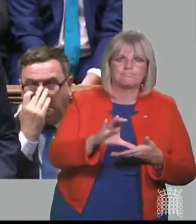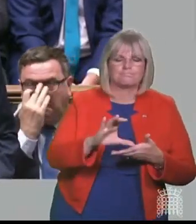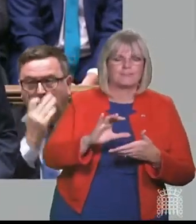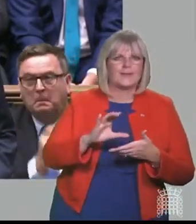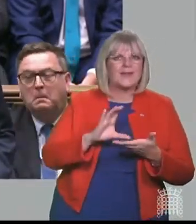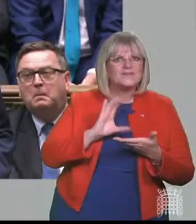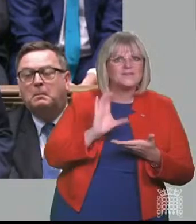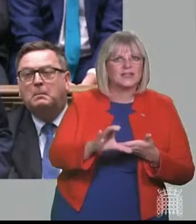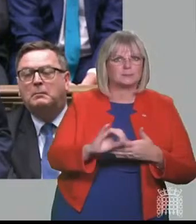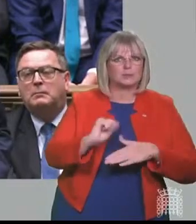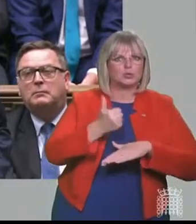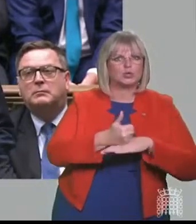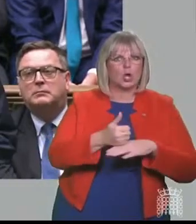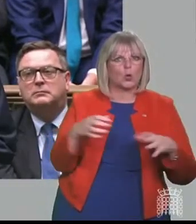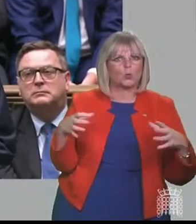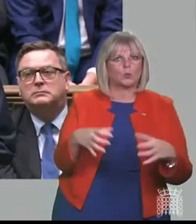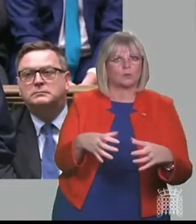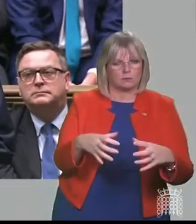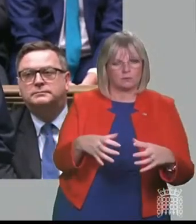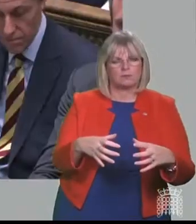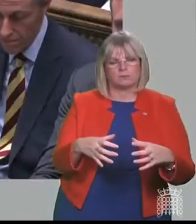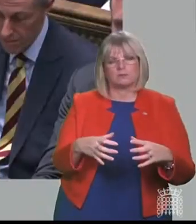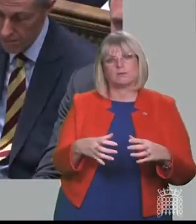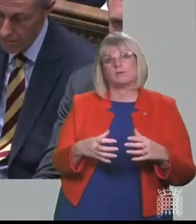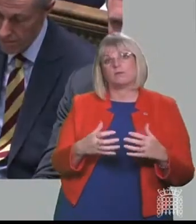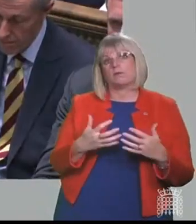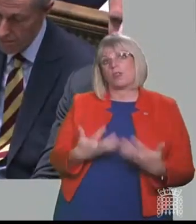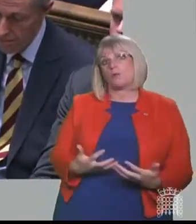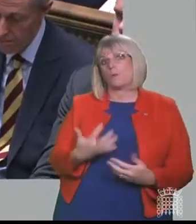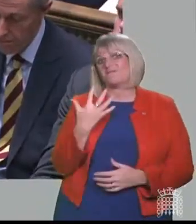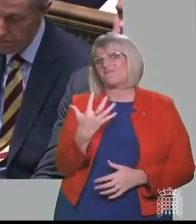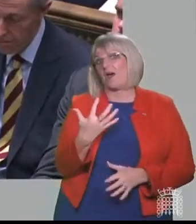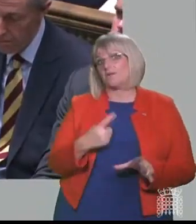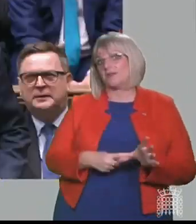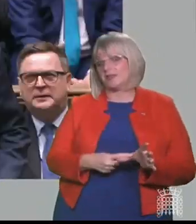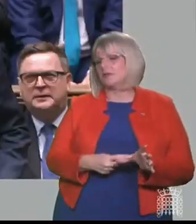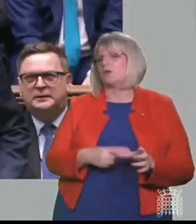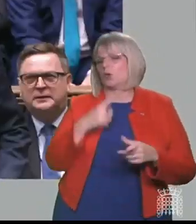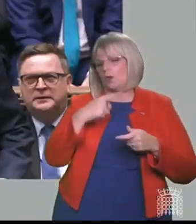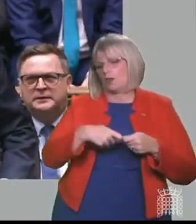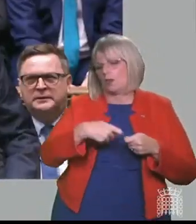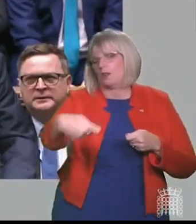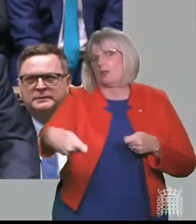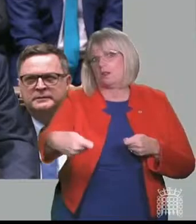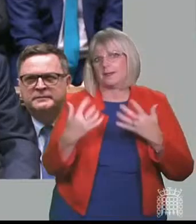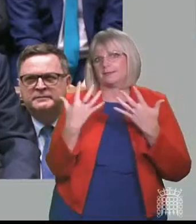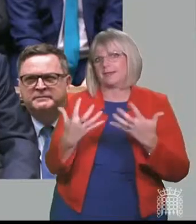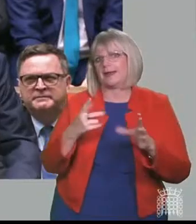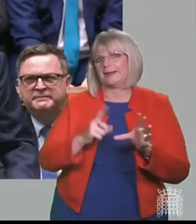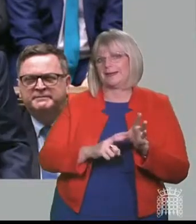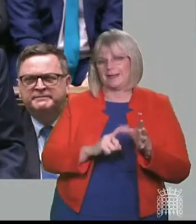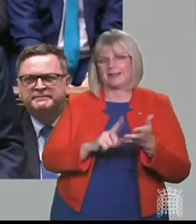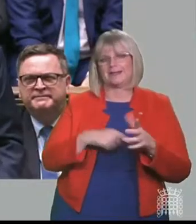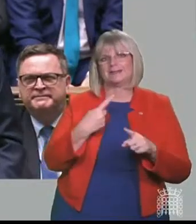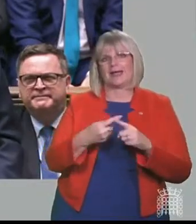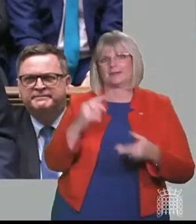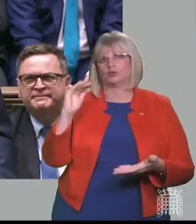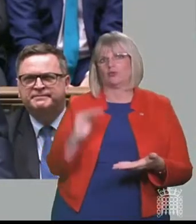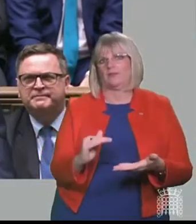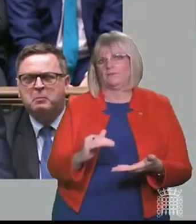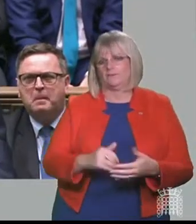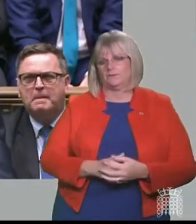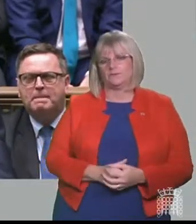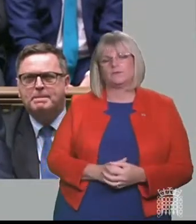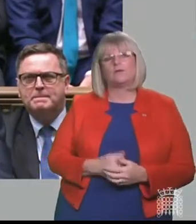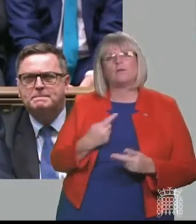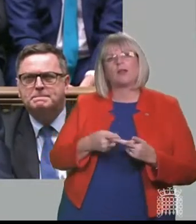ports from 5 years to 10 years. I will also set up a £150 million investment opportunity